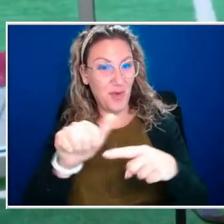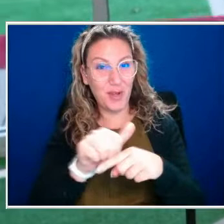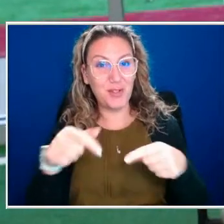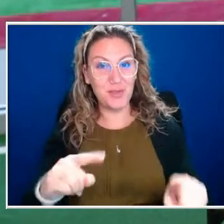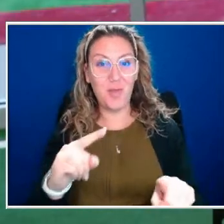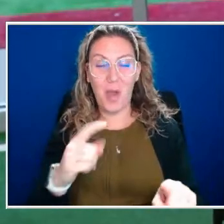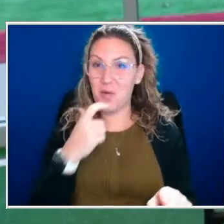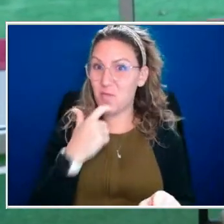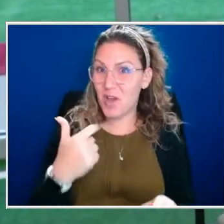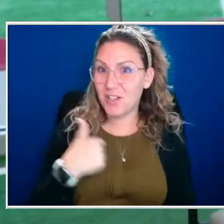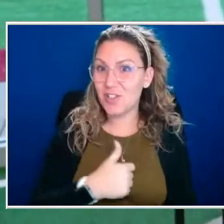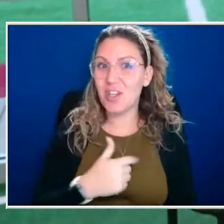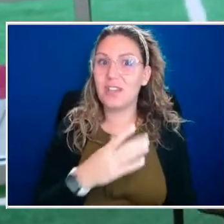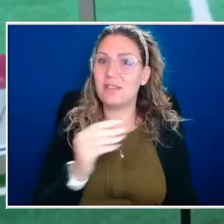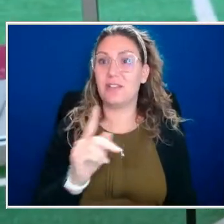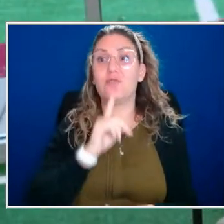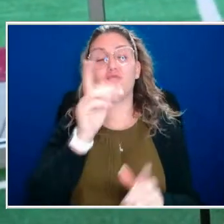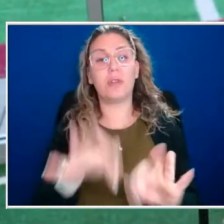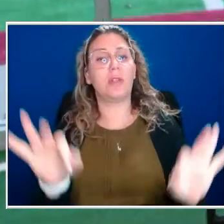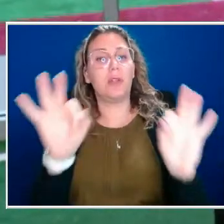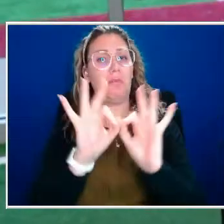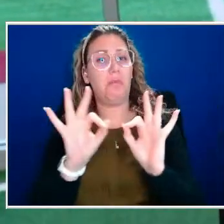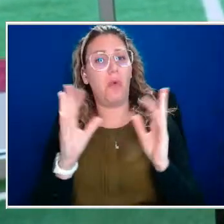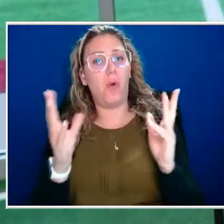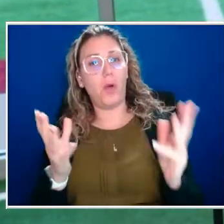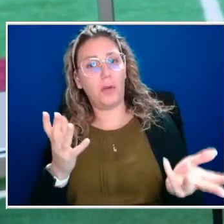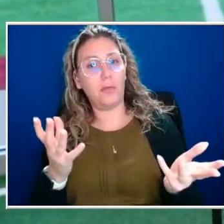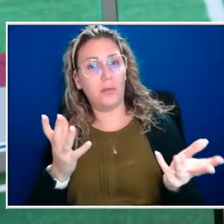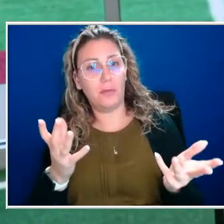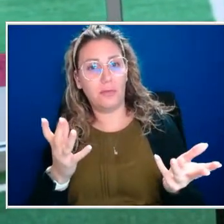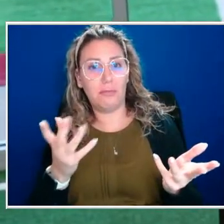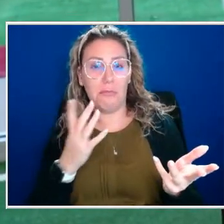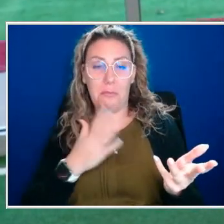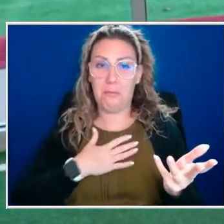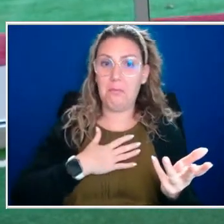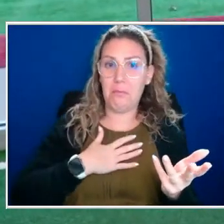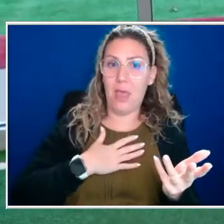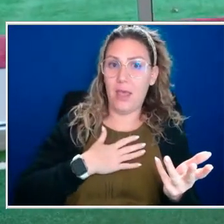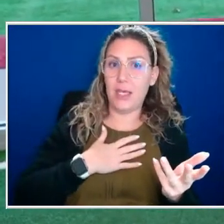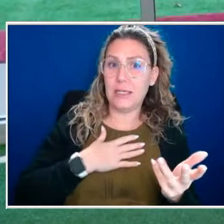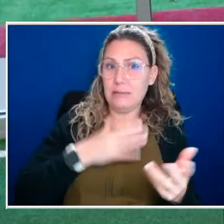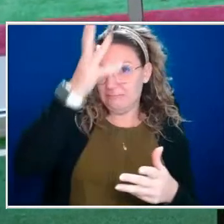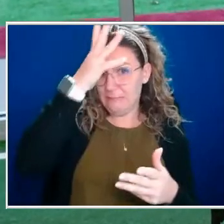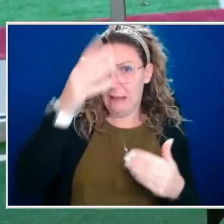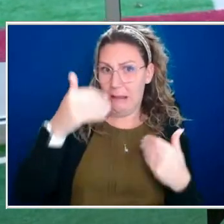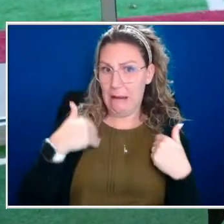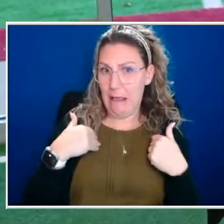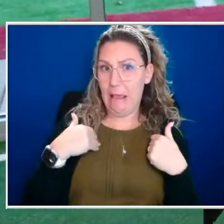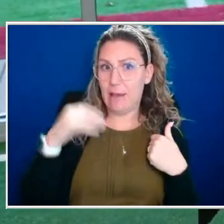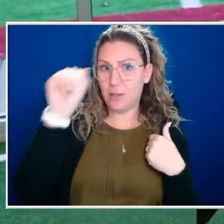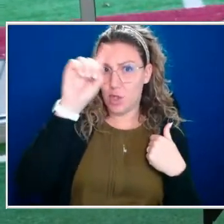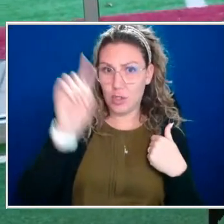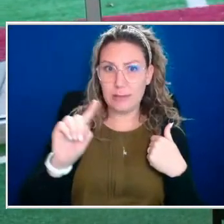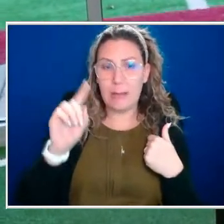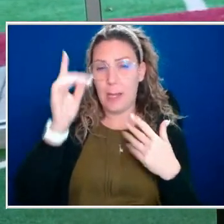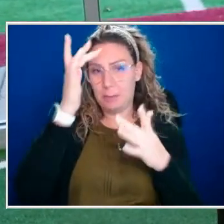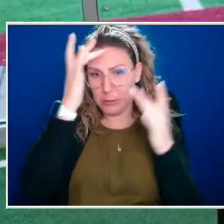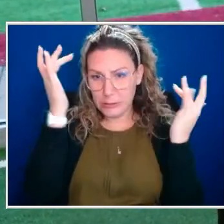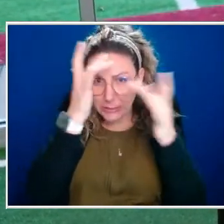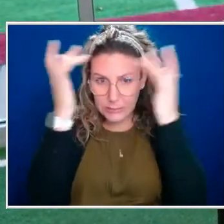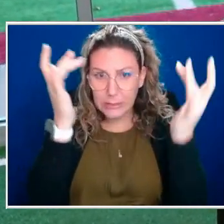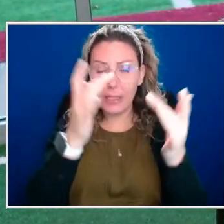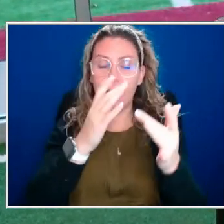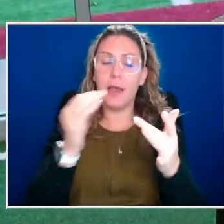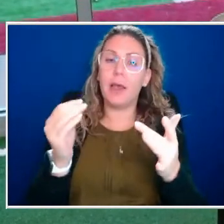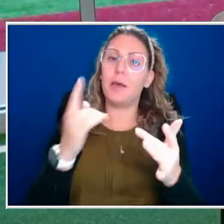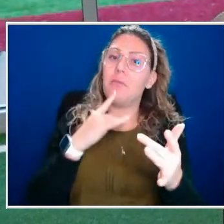these are really important. Just to me personally, for my family, my dad has Alzheimer's, so my mom and I are always working, and my dad is with my dad